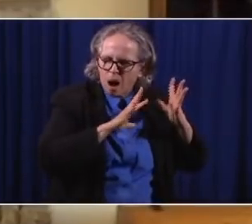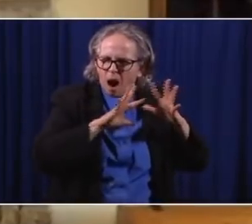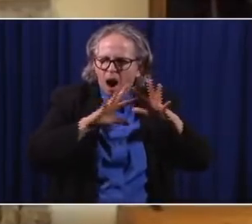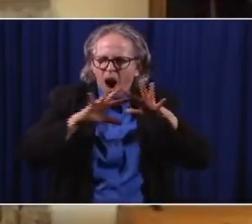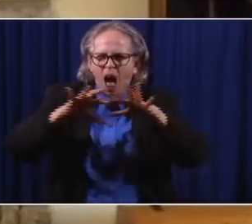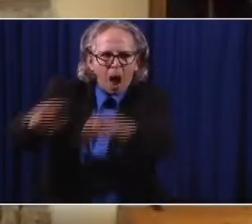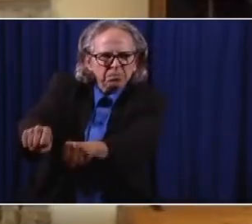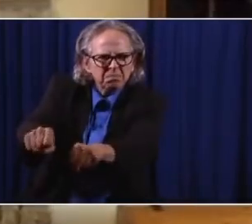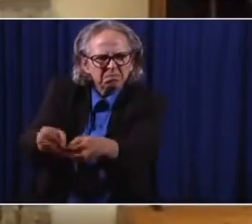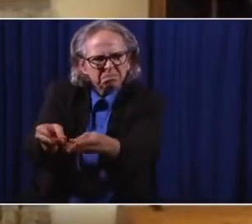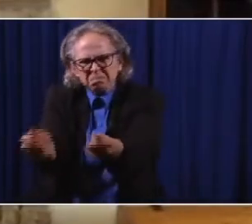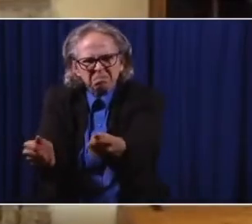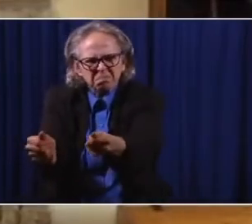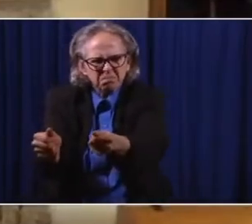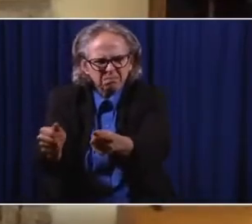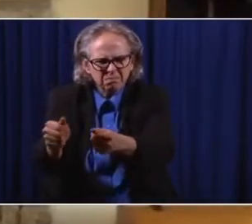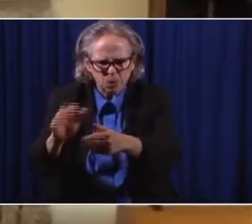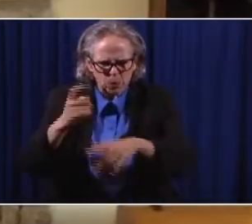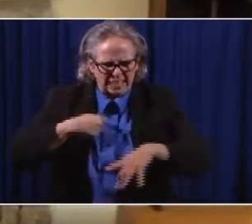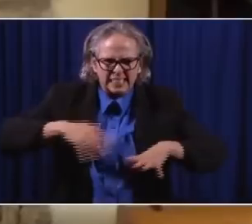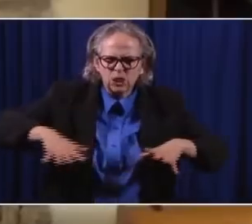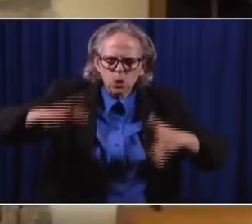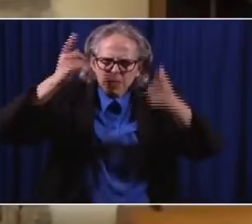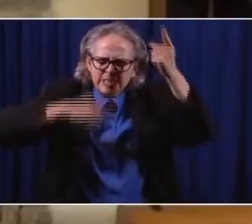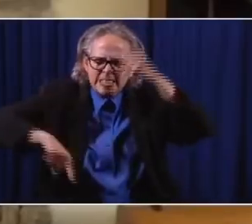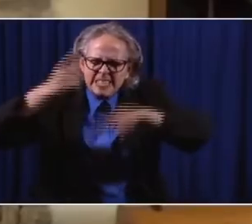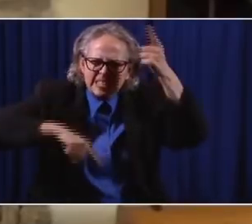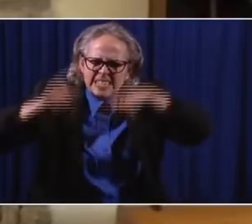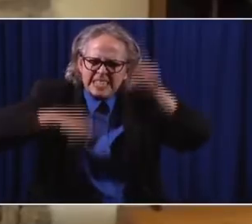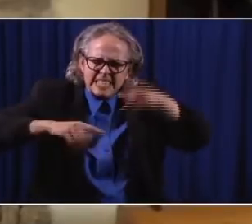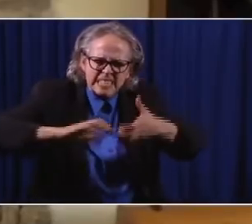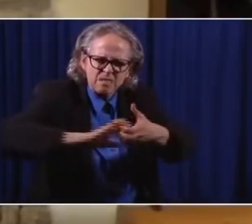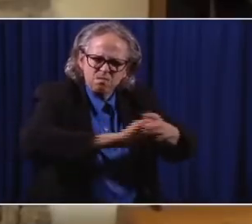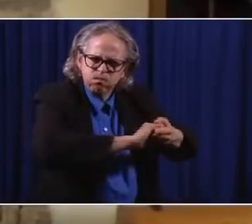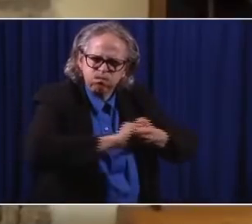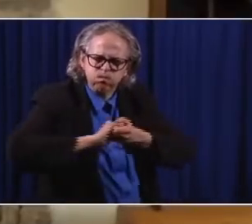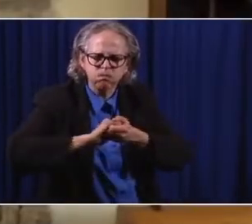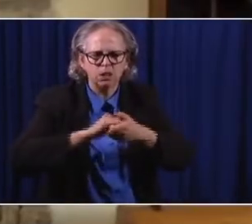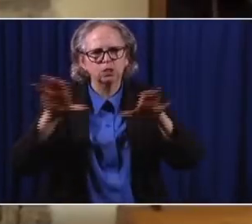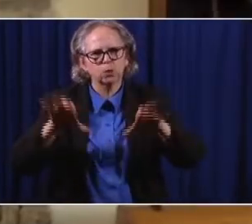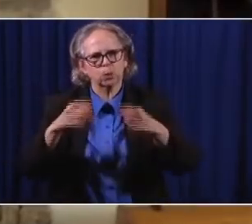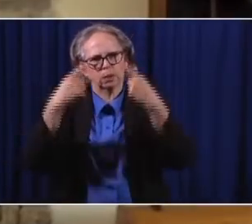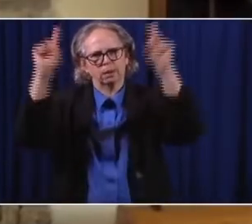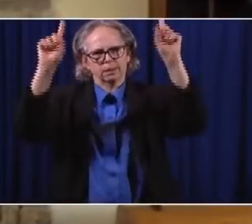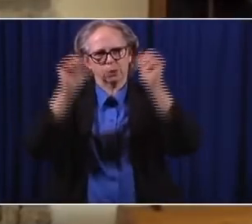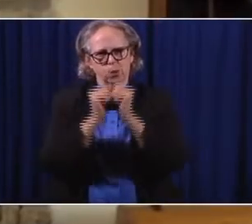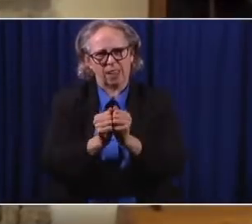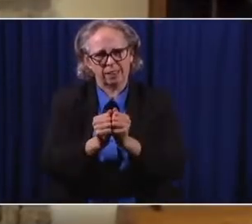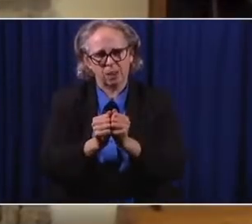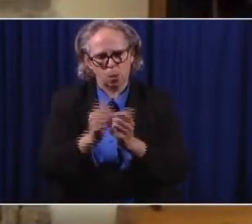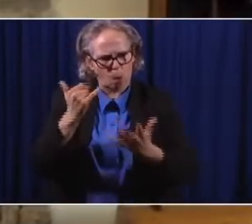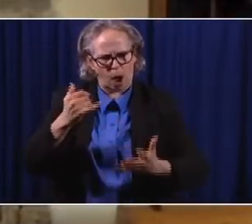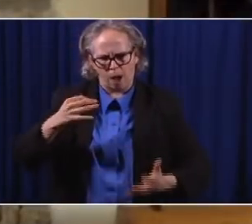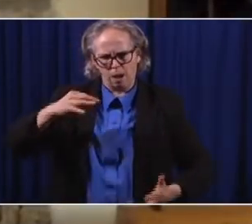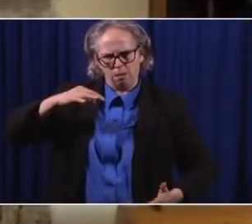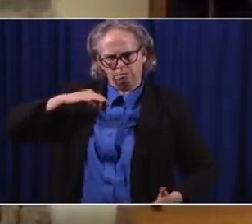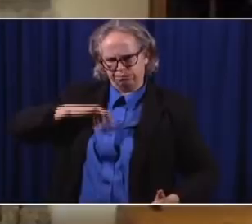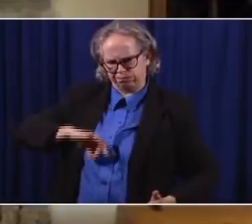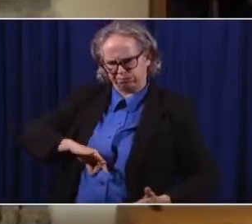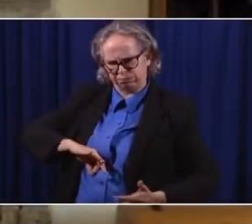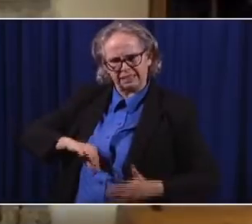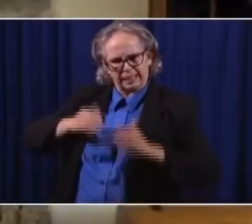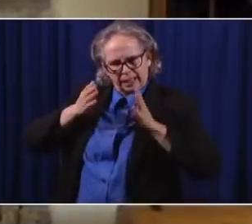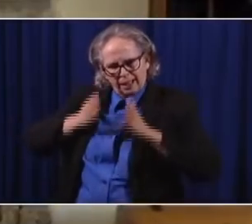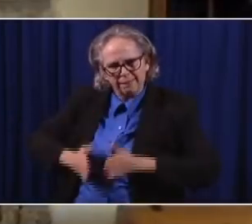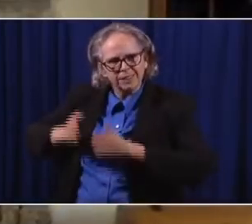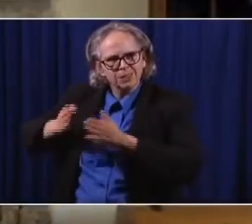together. This is something that we can do together. It's in our best interest, each one of us, to do this. It's in the best interest of our